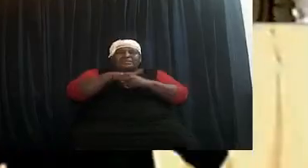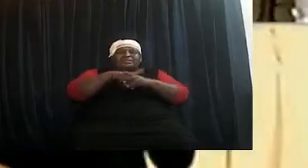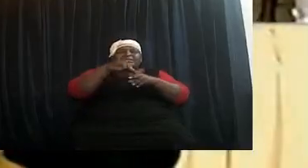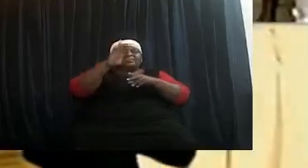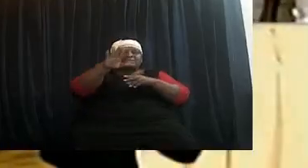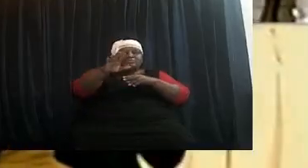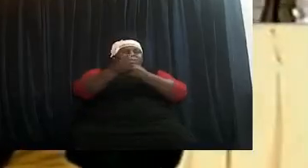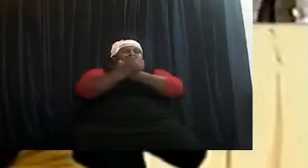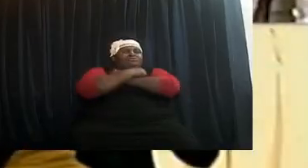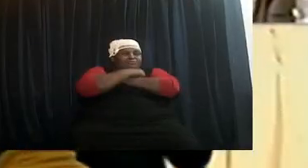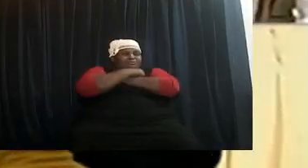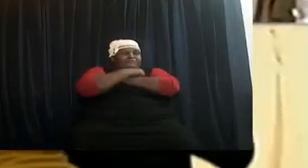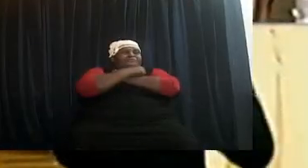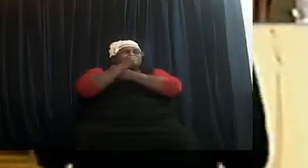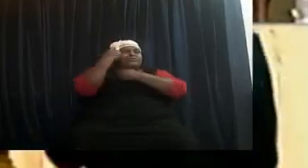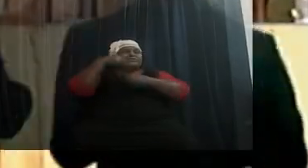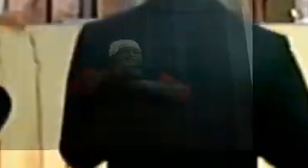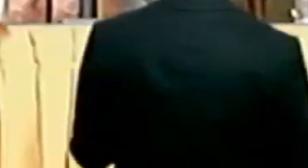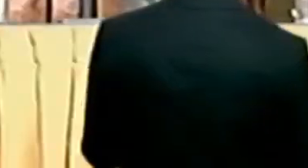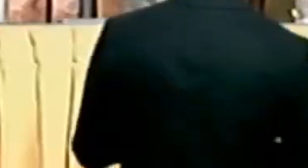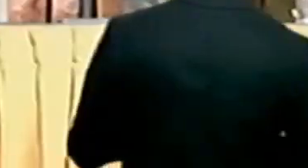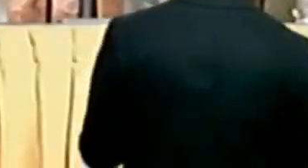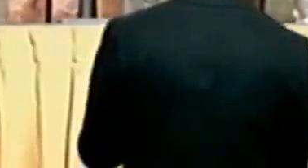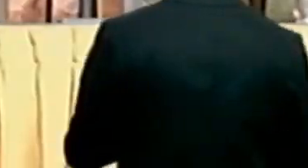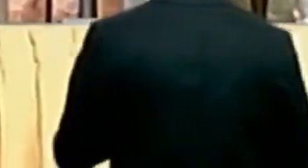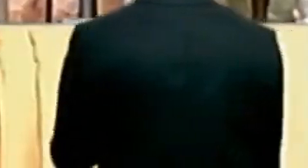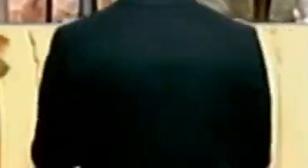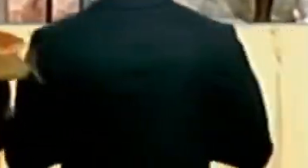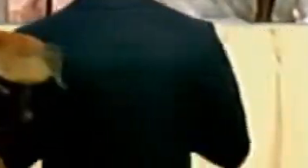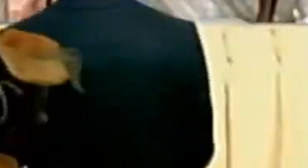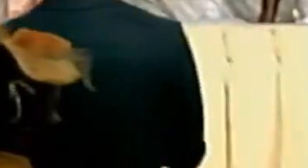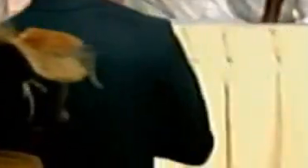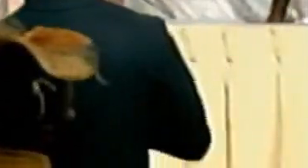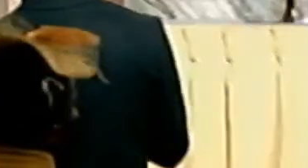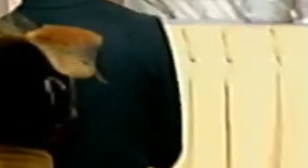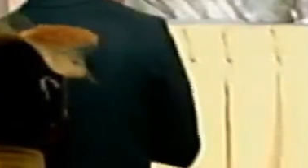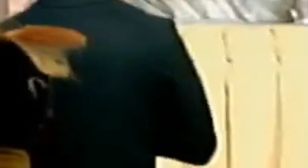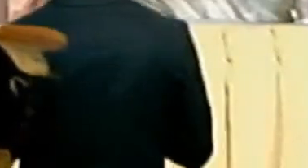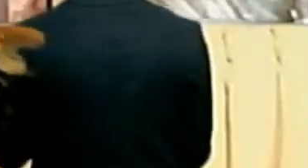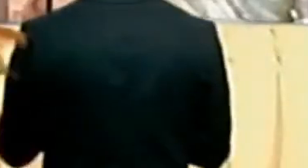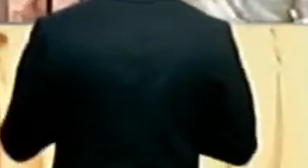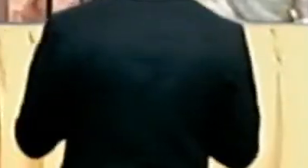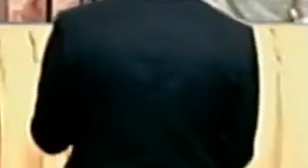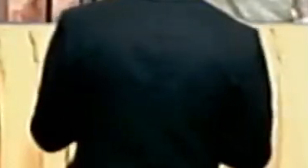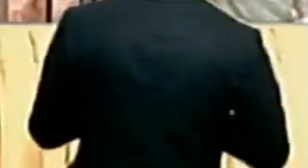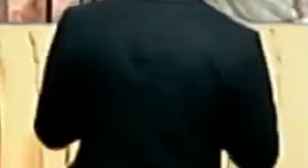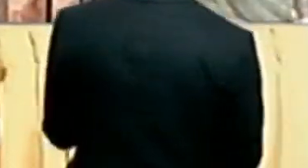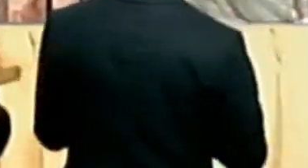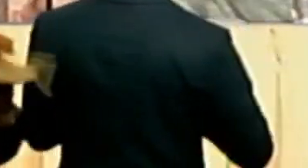the Lord, I want to invite you, even where you are at this moment, to